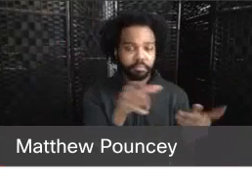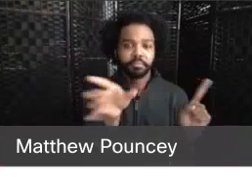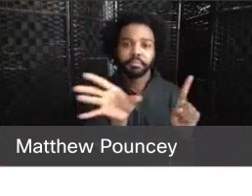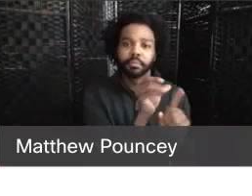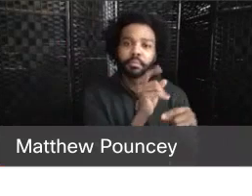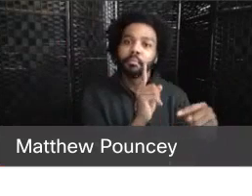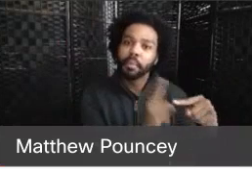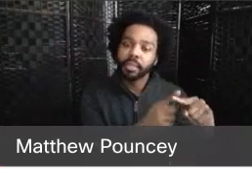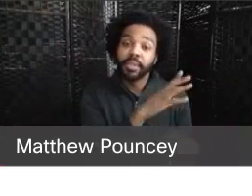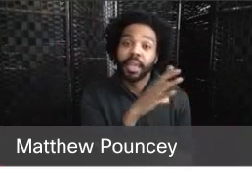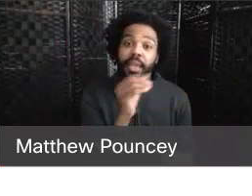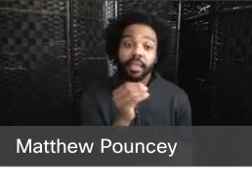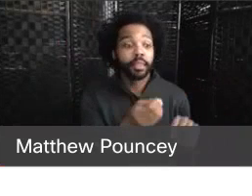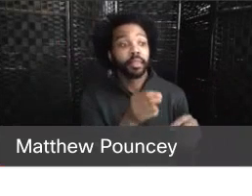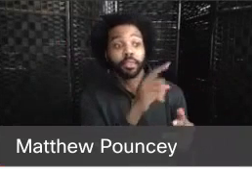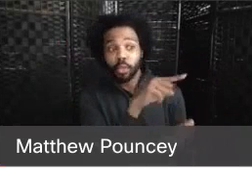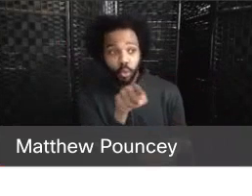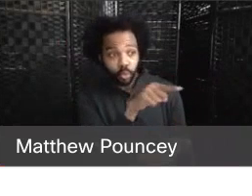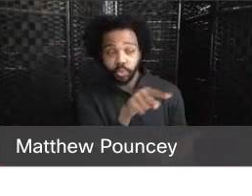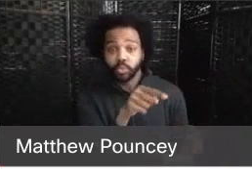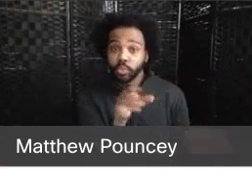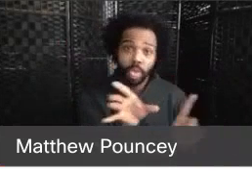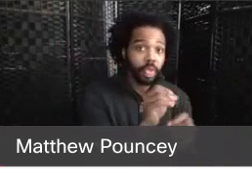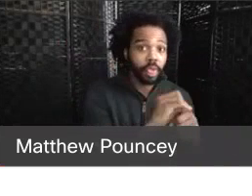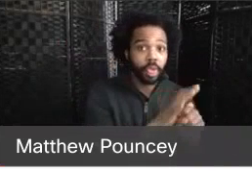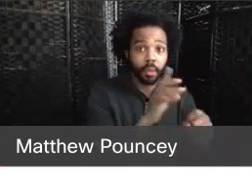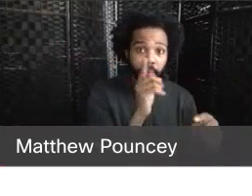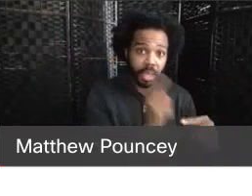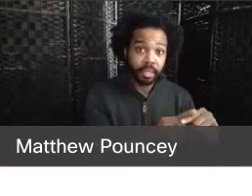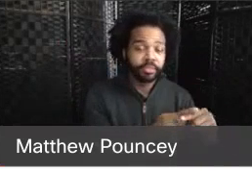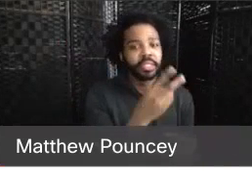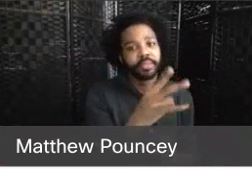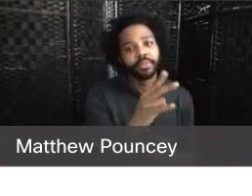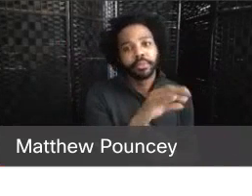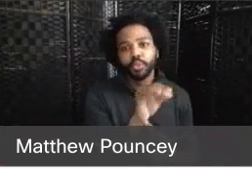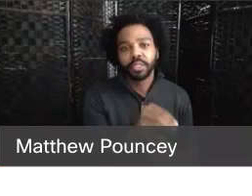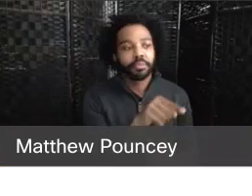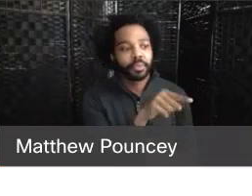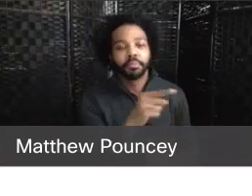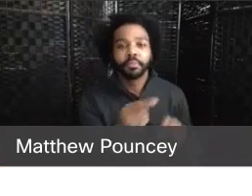And of those who've tested positive, 17% have died.